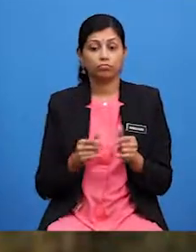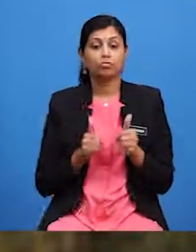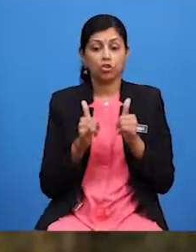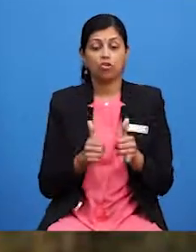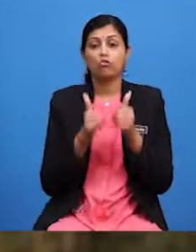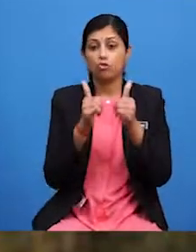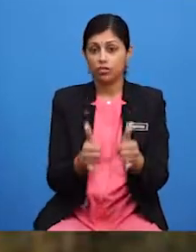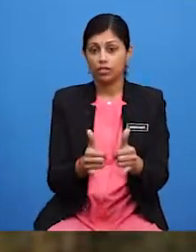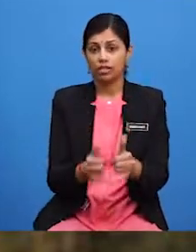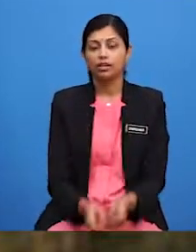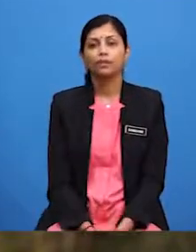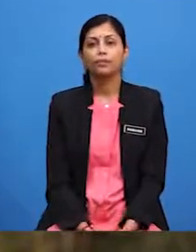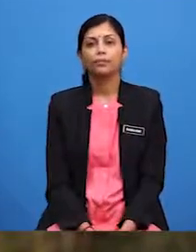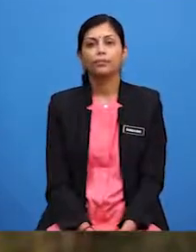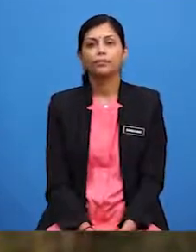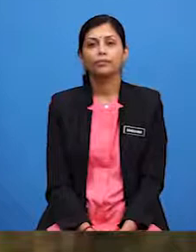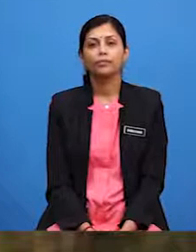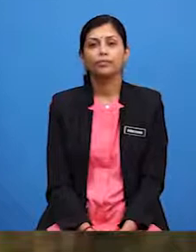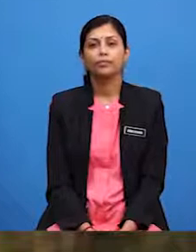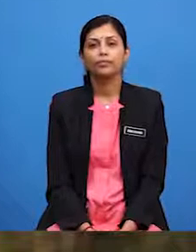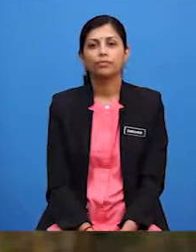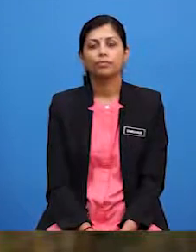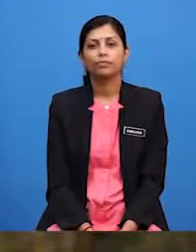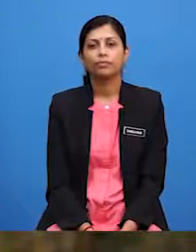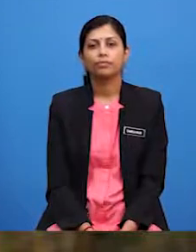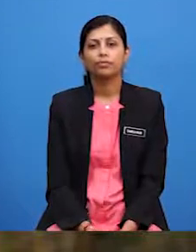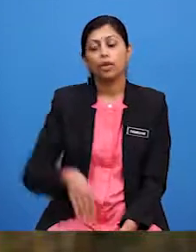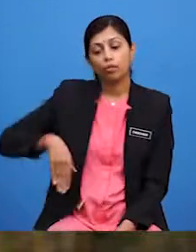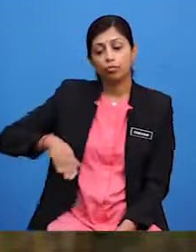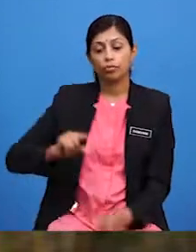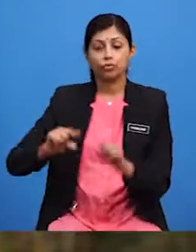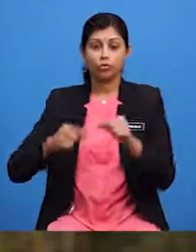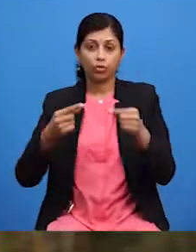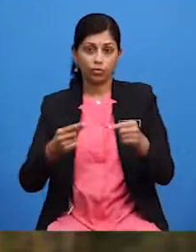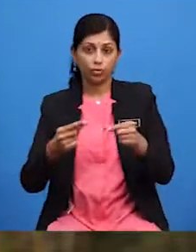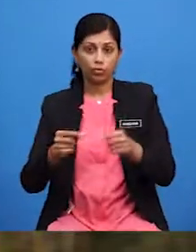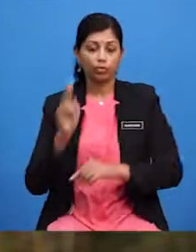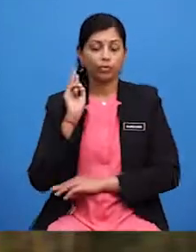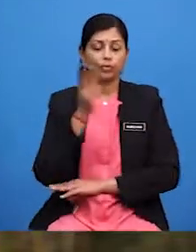travel anywhere, we usually do a bit of research about the places that